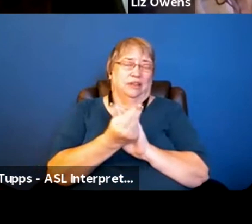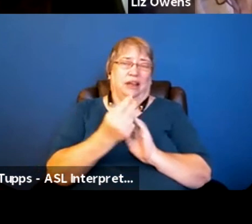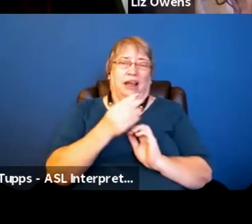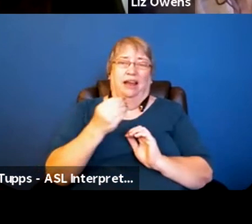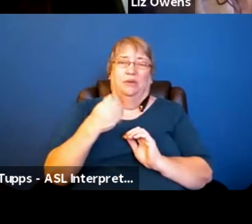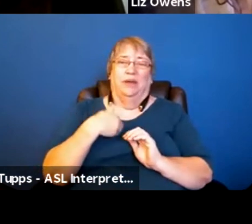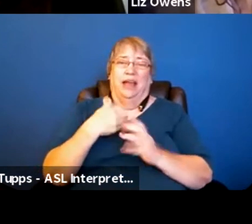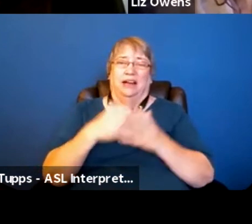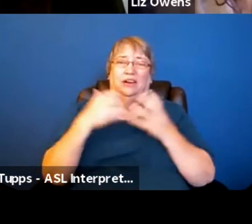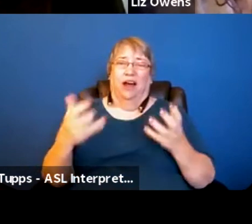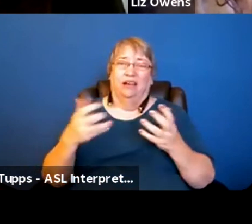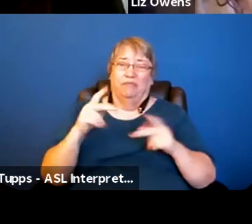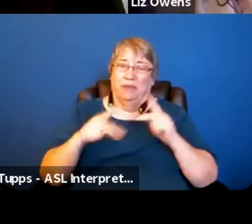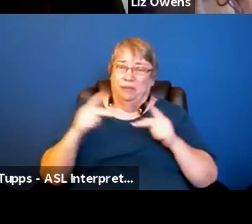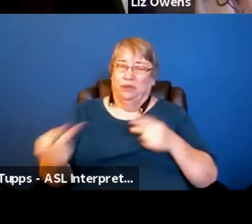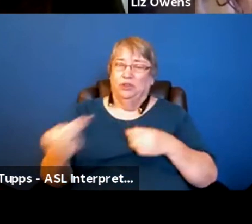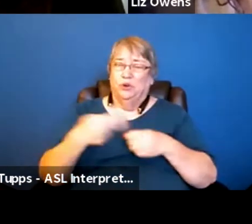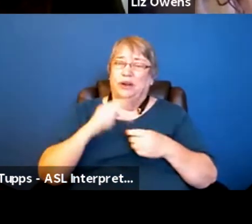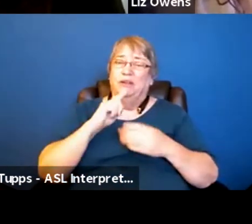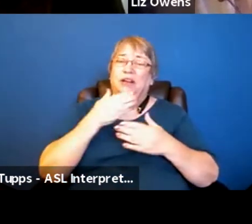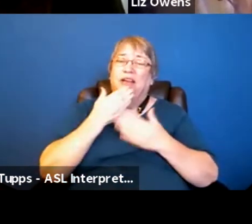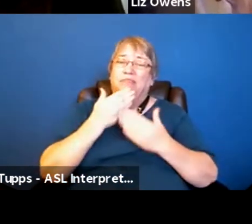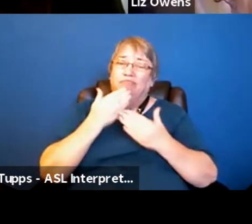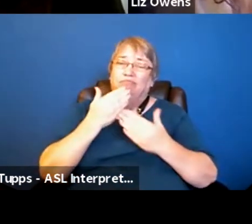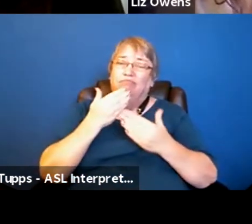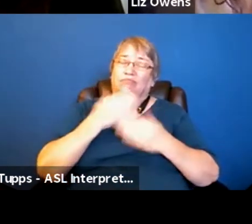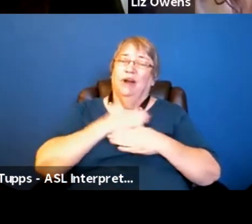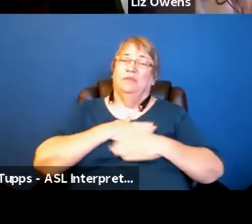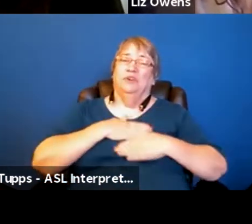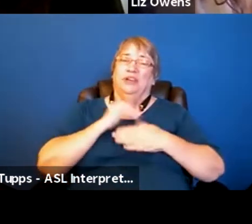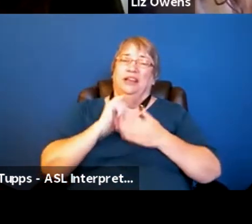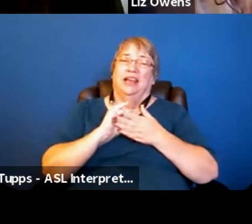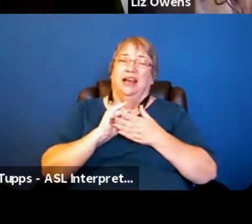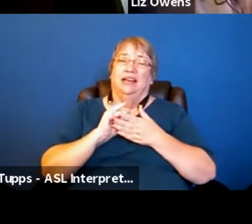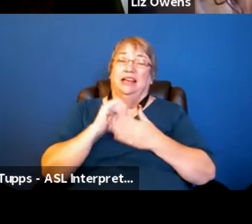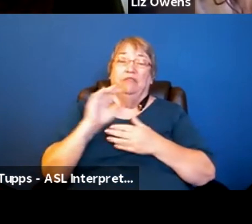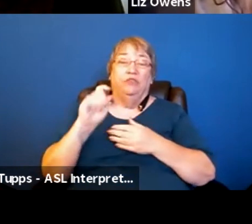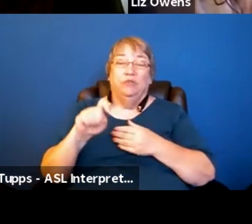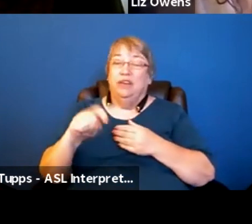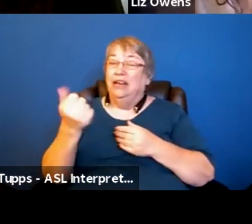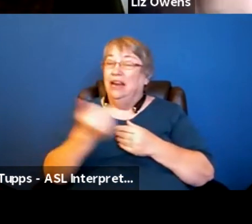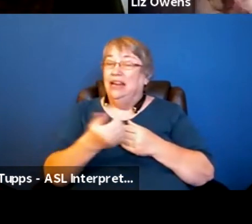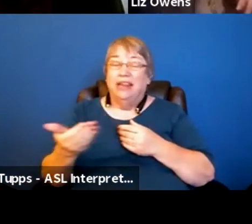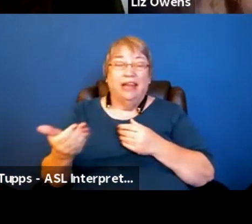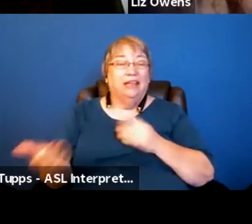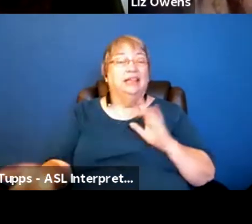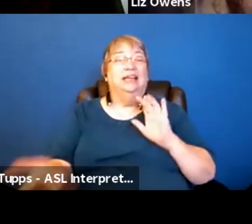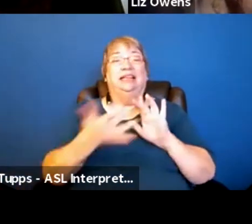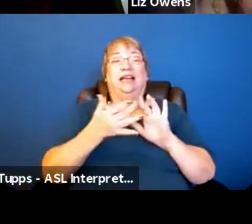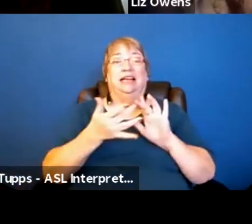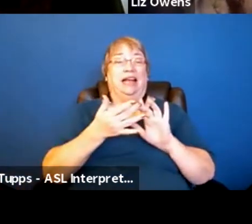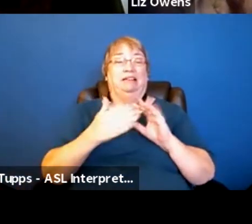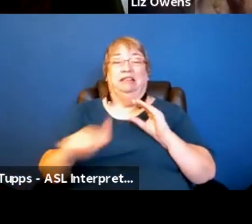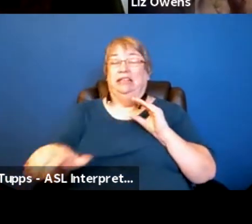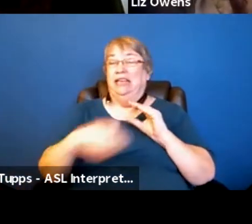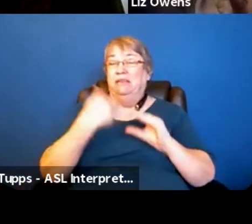pretty significant turnout, so appreciate it. And yeah, if you need anything, please feel free to reach out, send an email. If